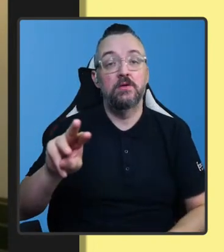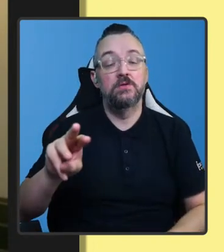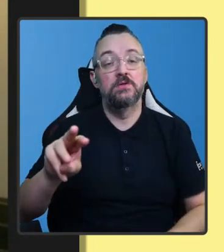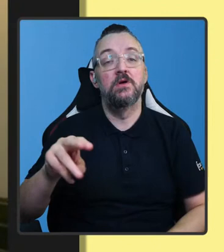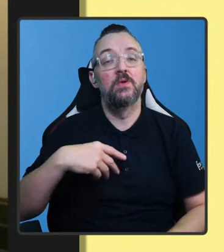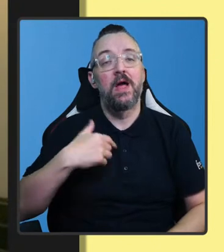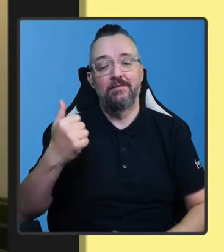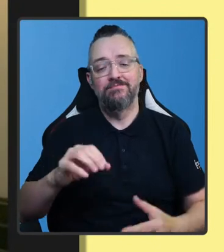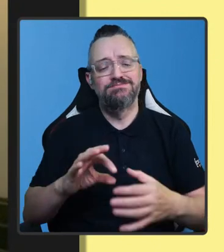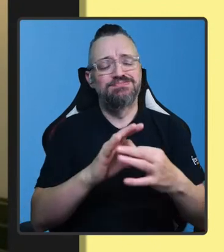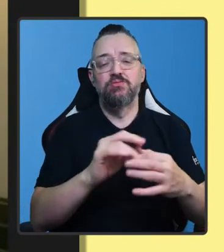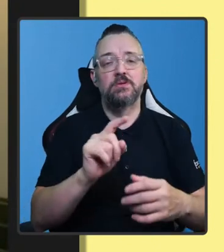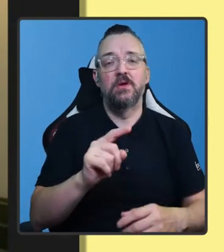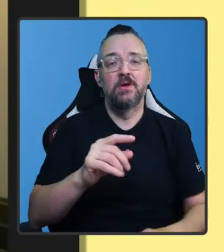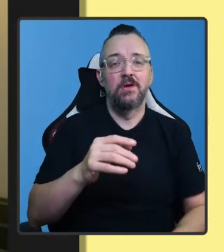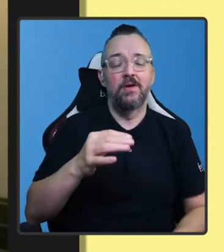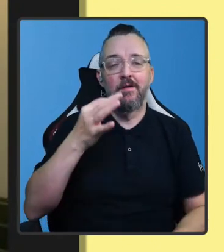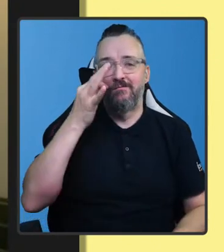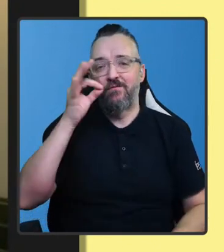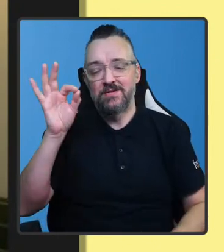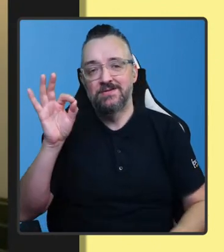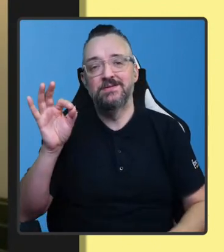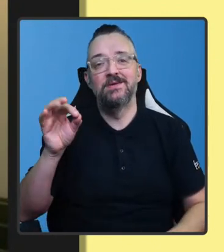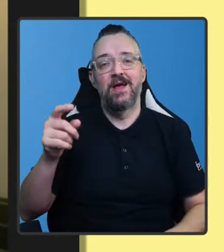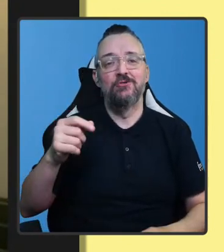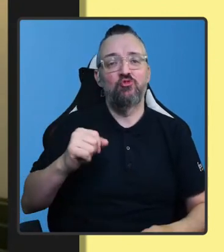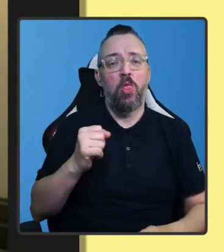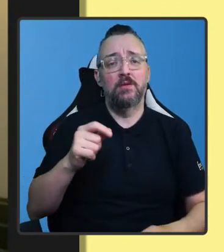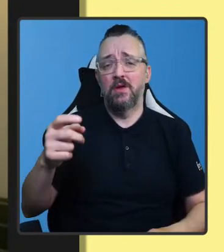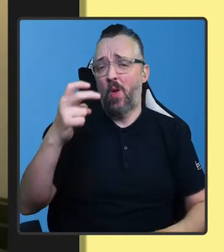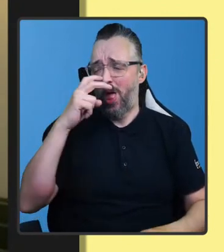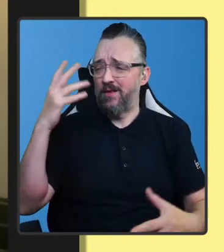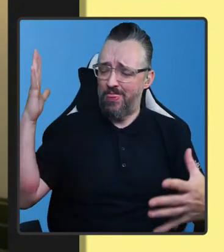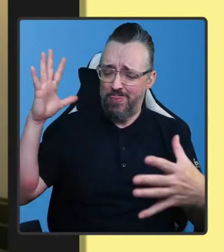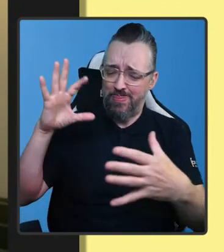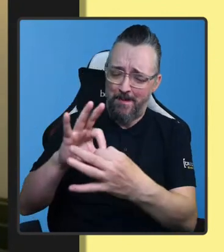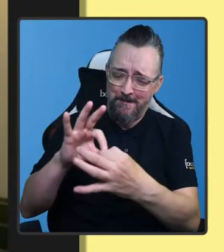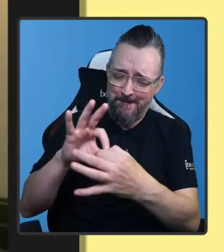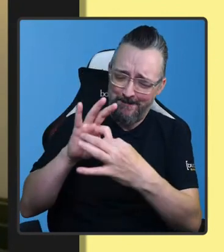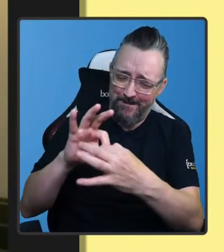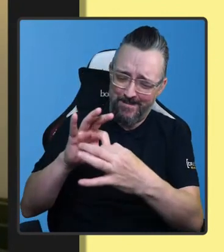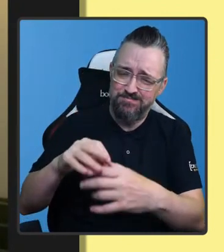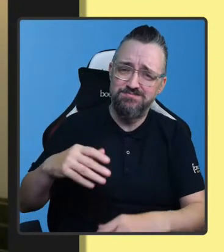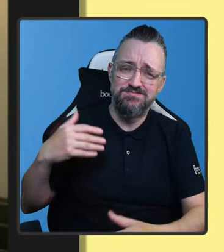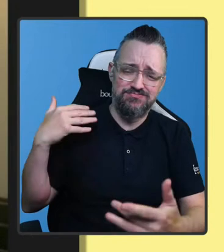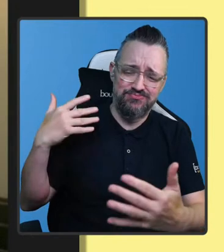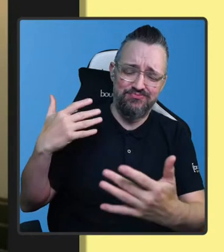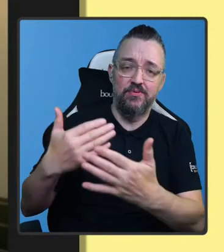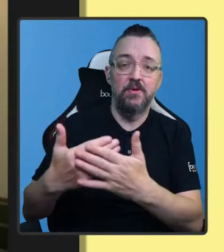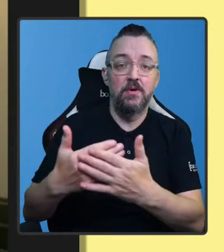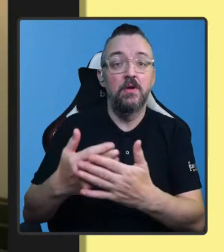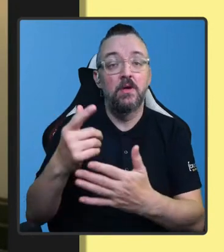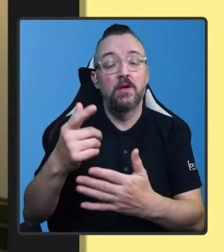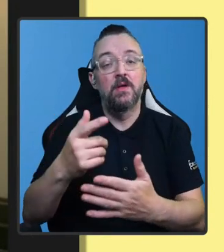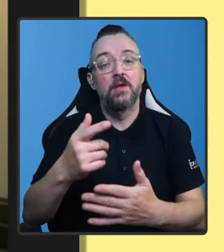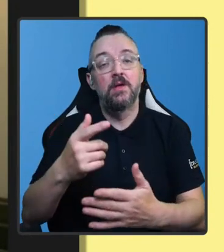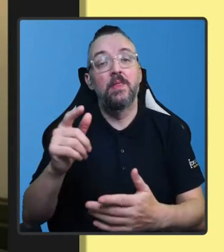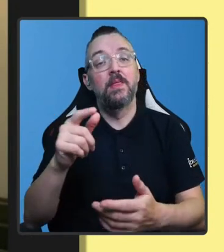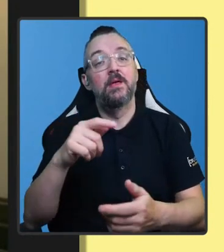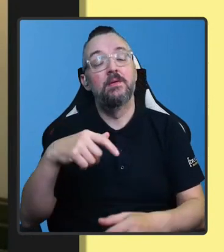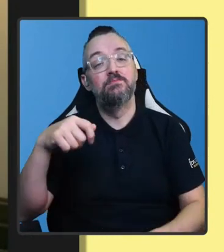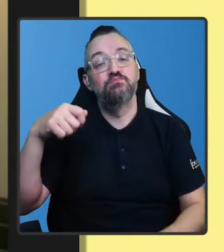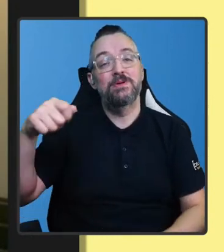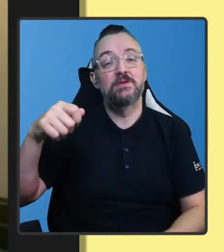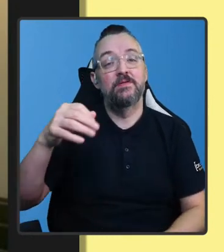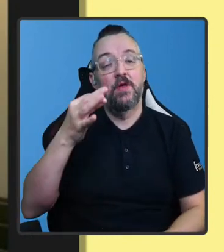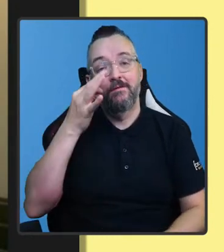and France, the oldest alliance in the world between two nations. In the words of the President of the French